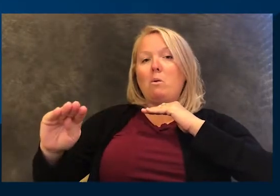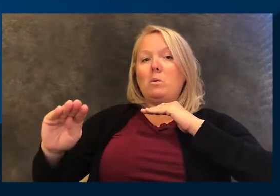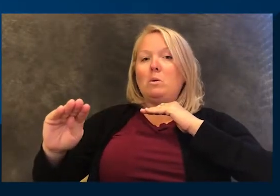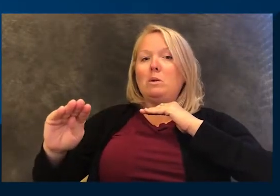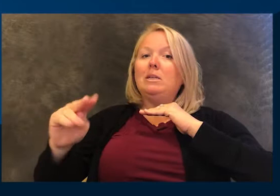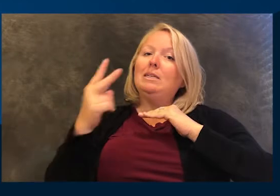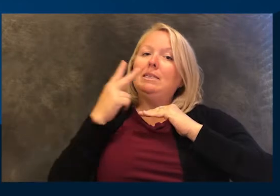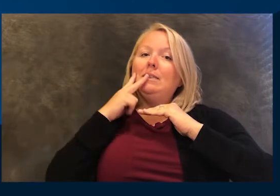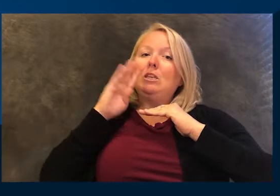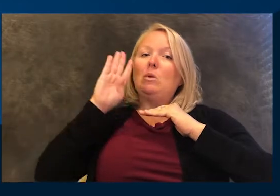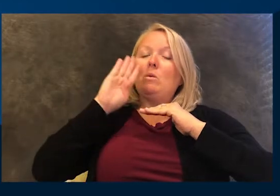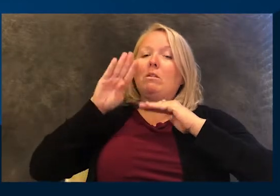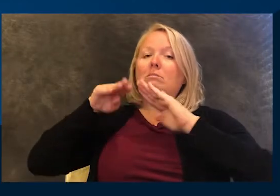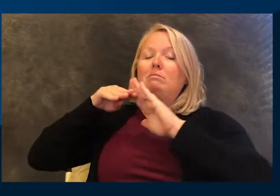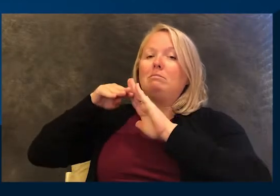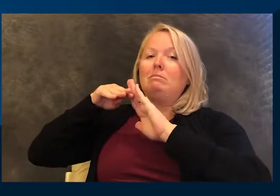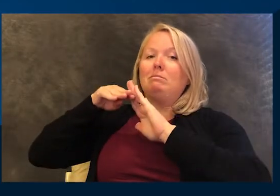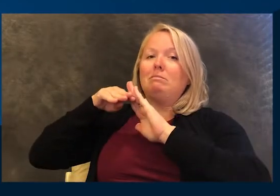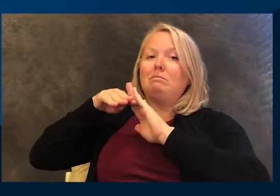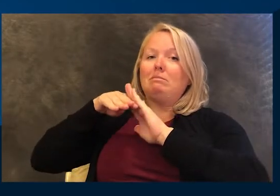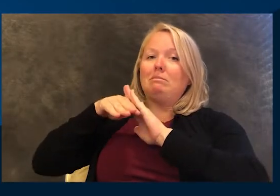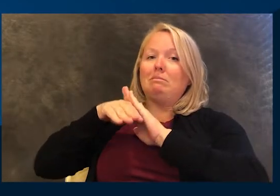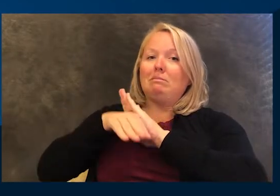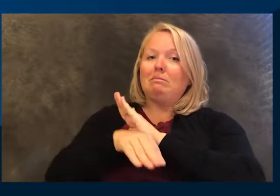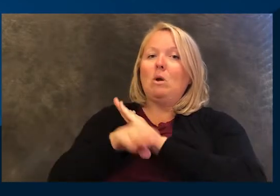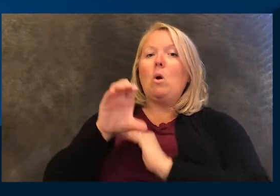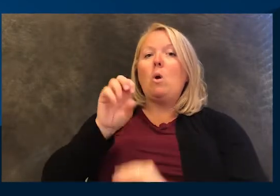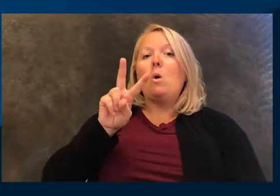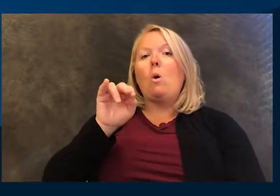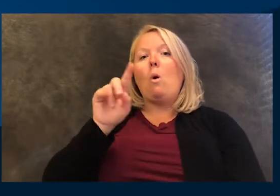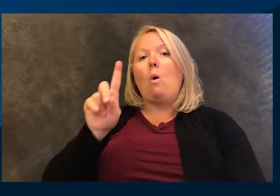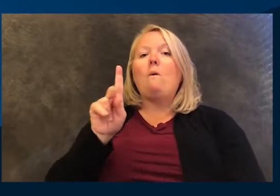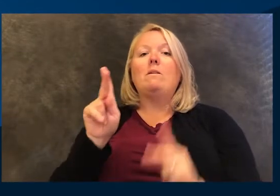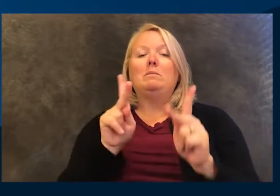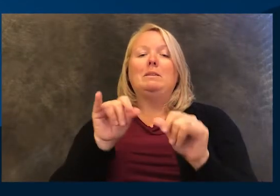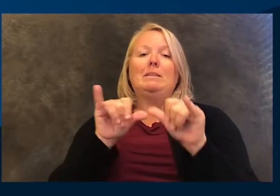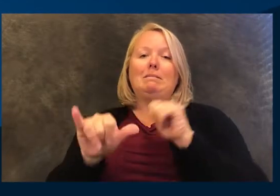towards decreasing census of COVID hospitalizations.